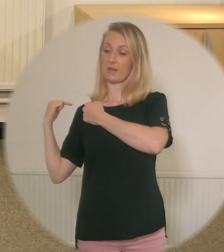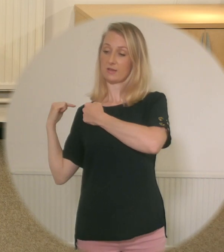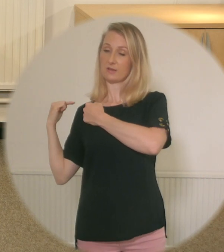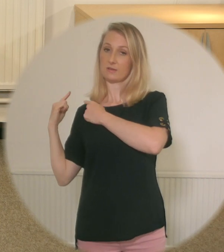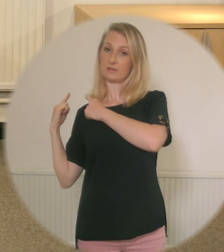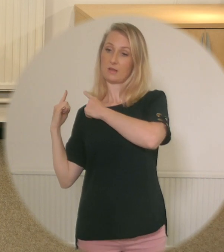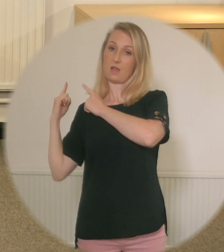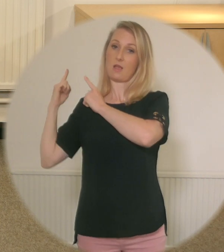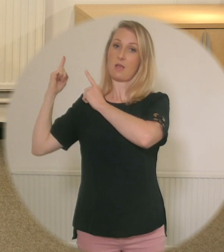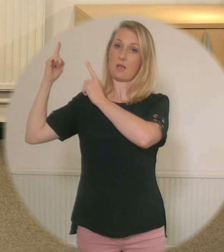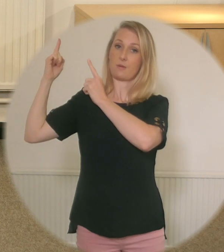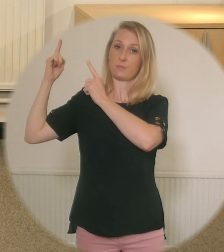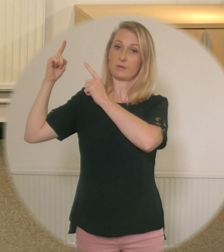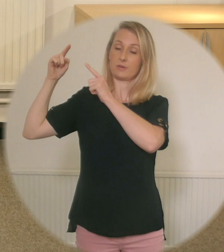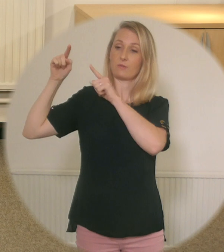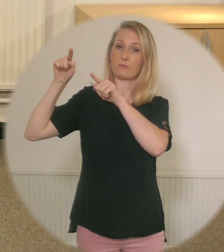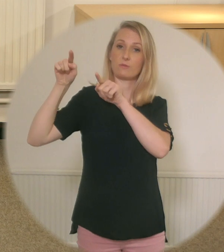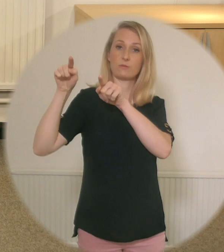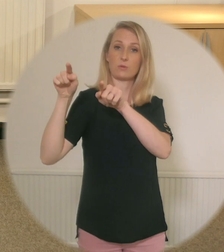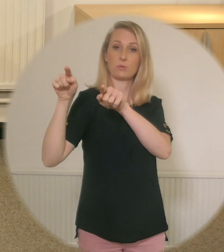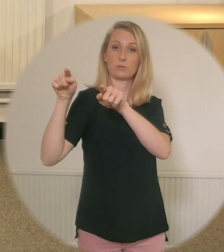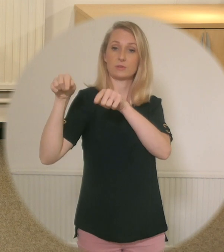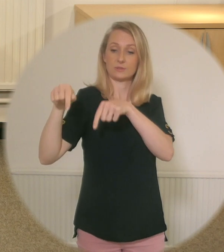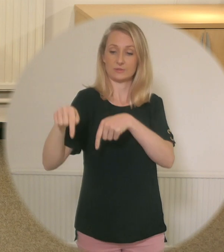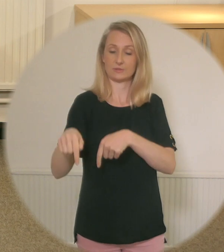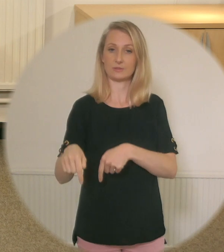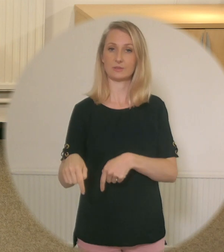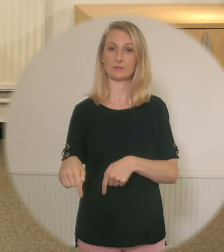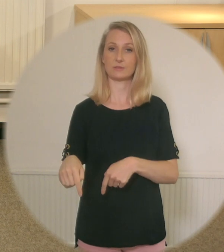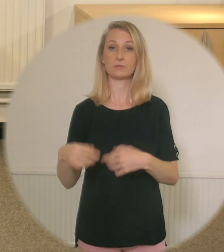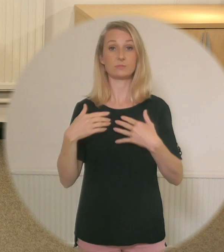forward and down. And so we breathe in